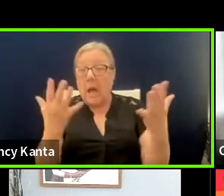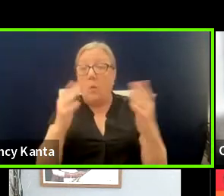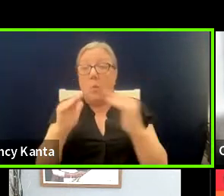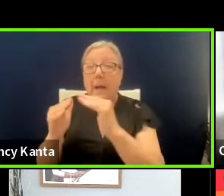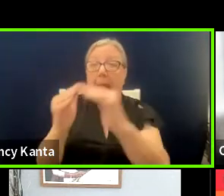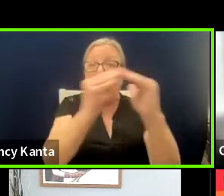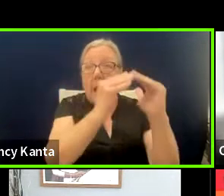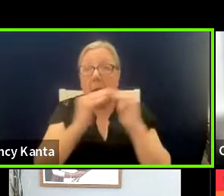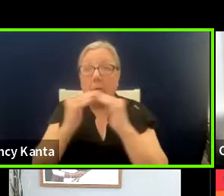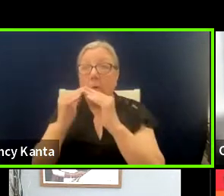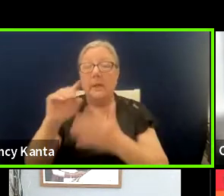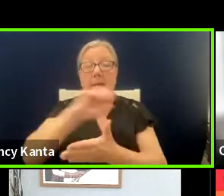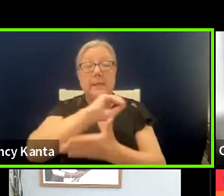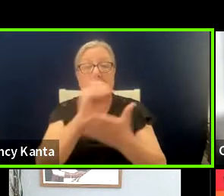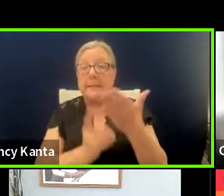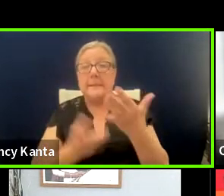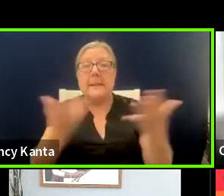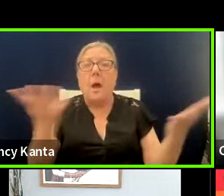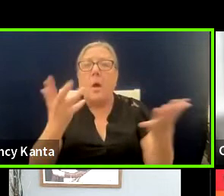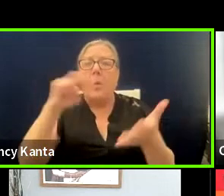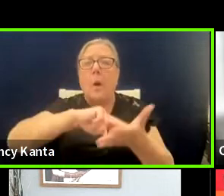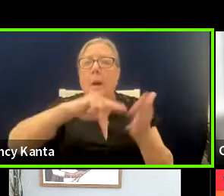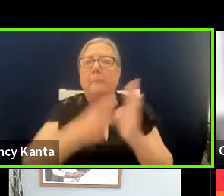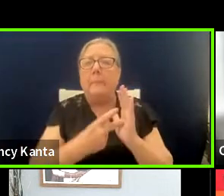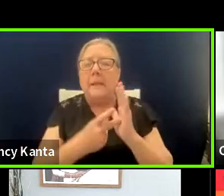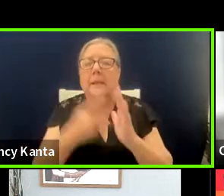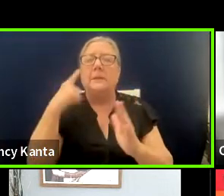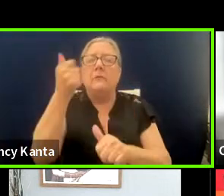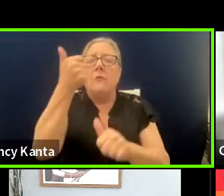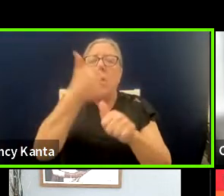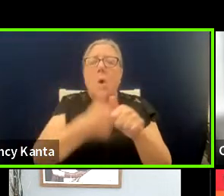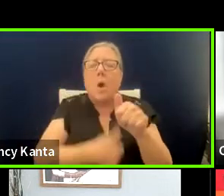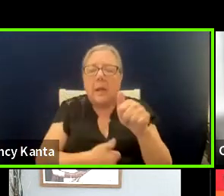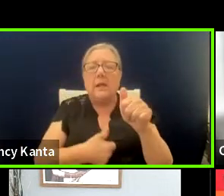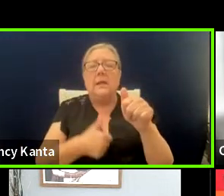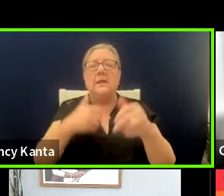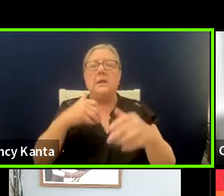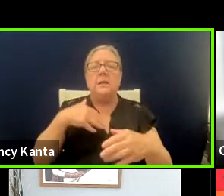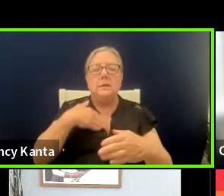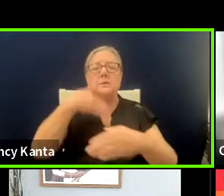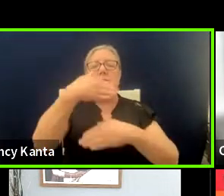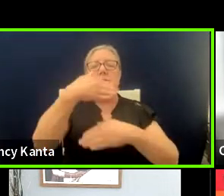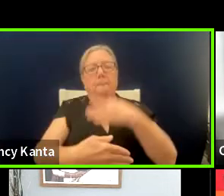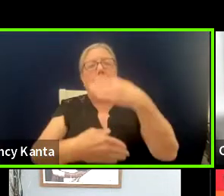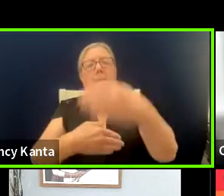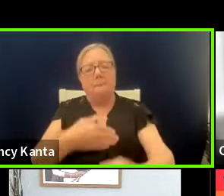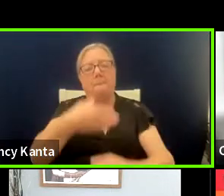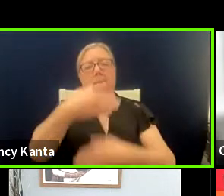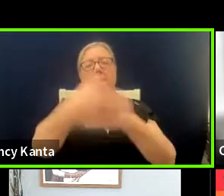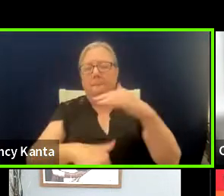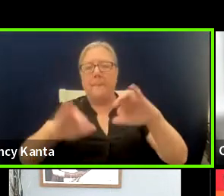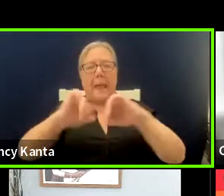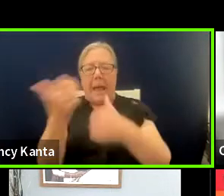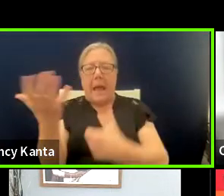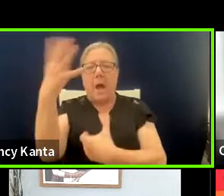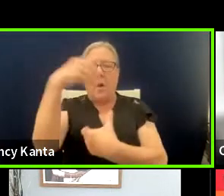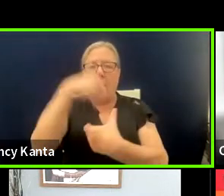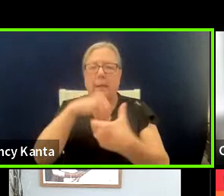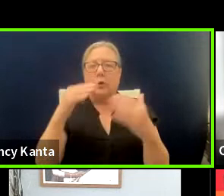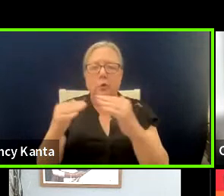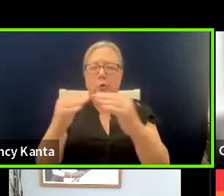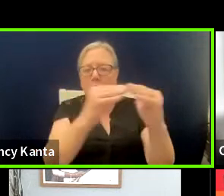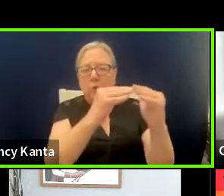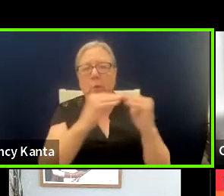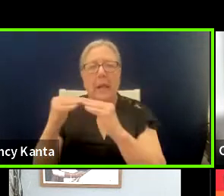at each stage of the design process. So not totally